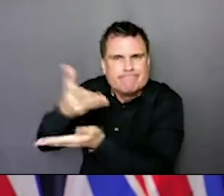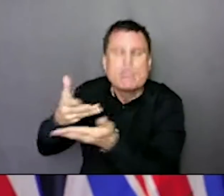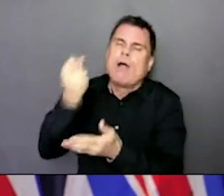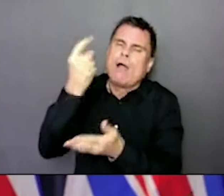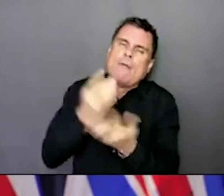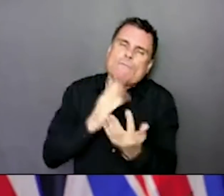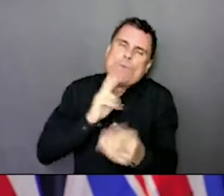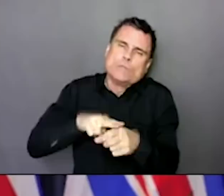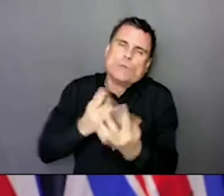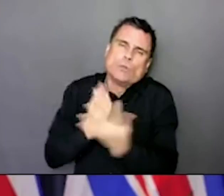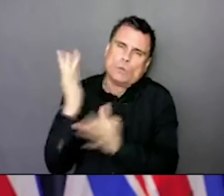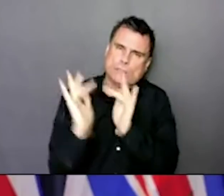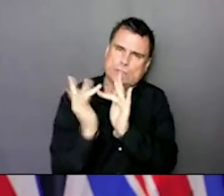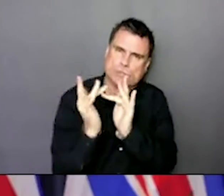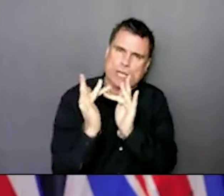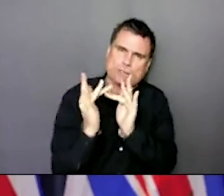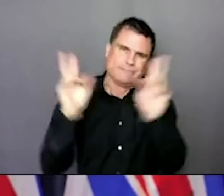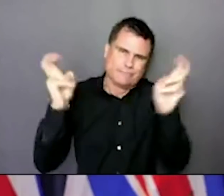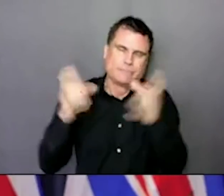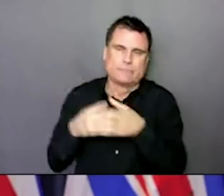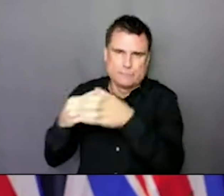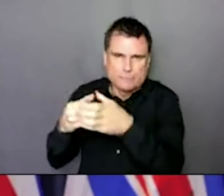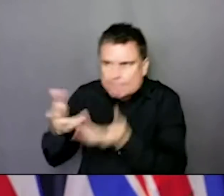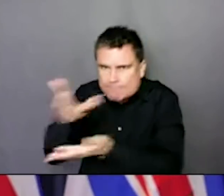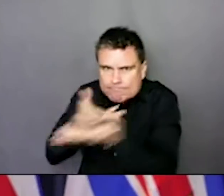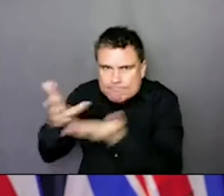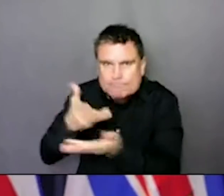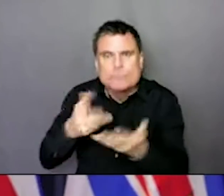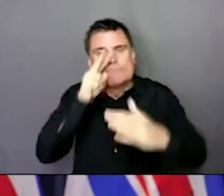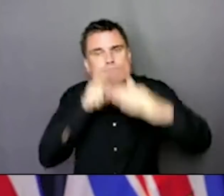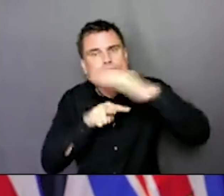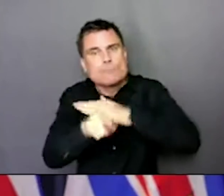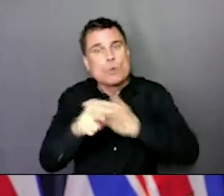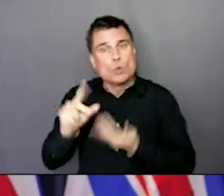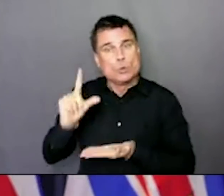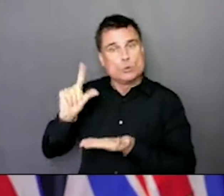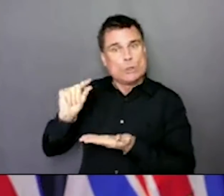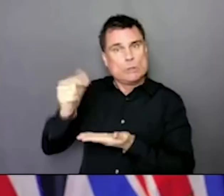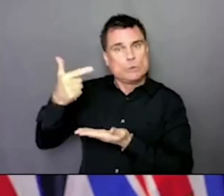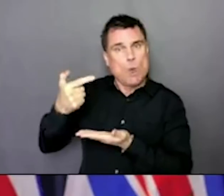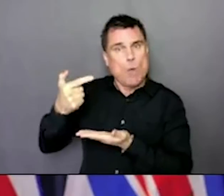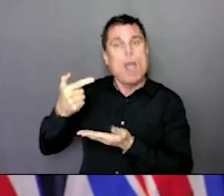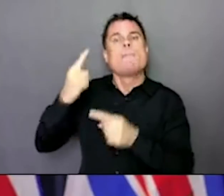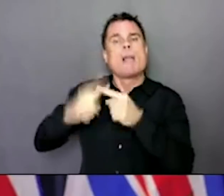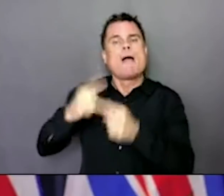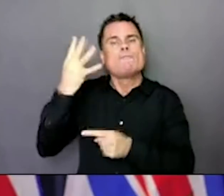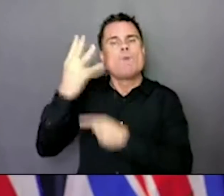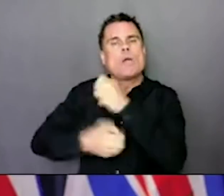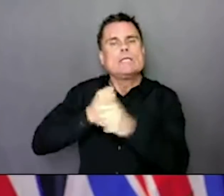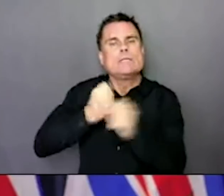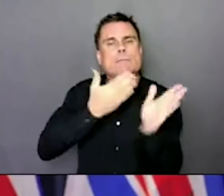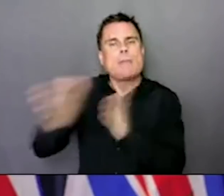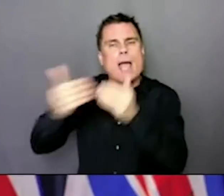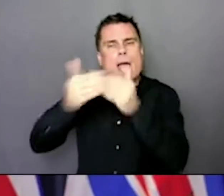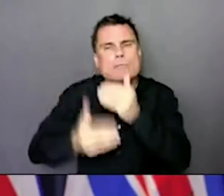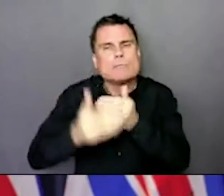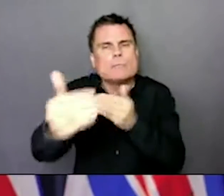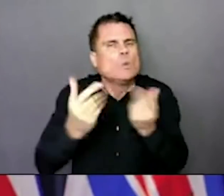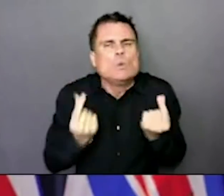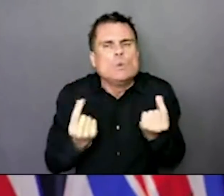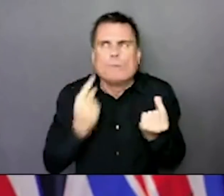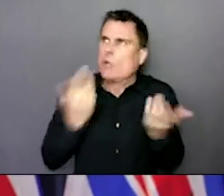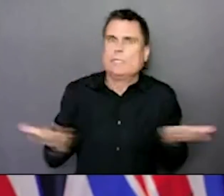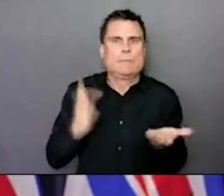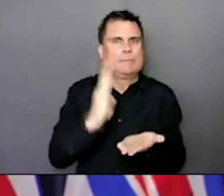Columbians beyond 2021 into the next 4 years. And to that end, today we'll be starting a 2-day virtual Cabinet